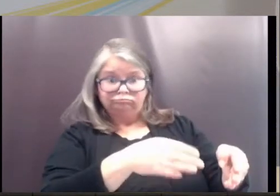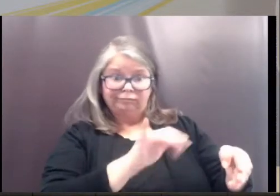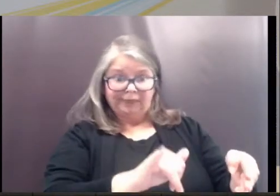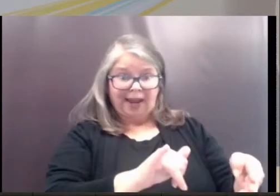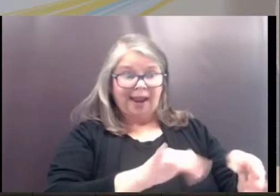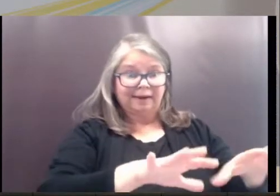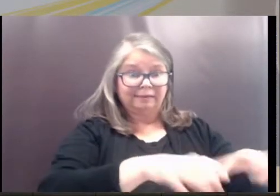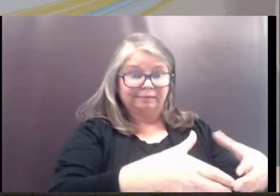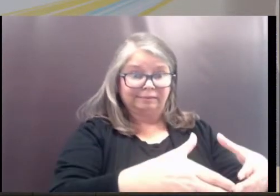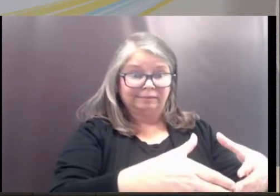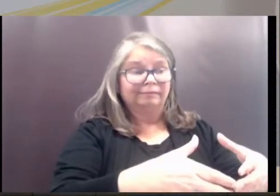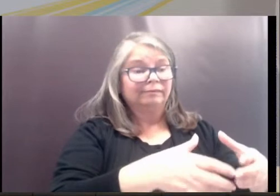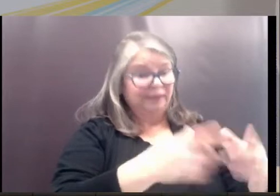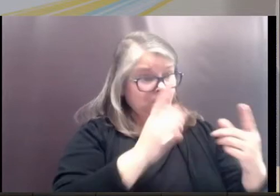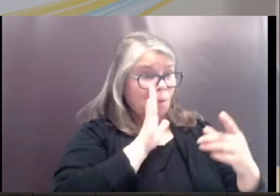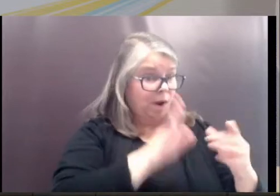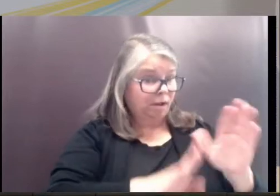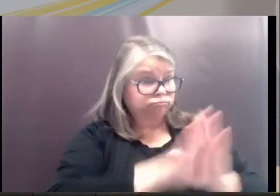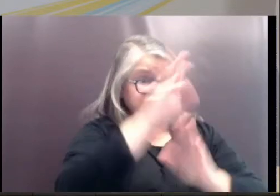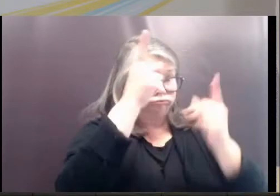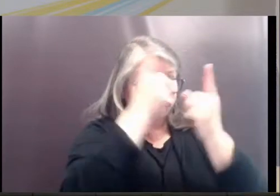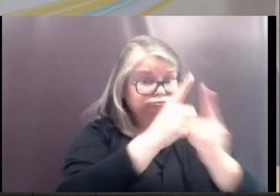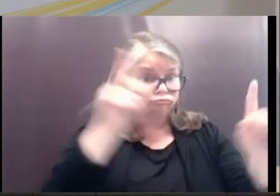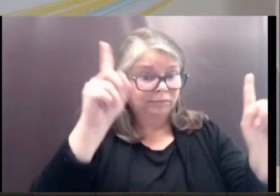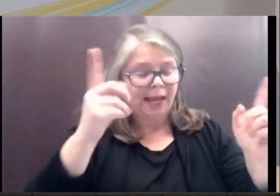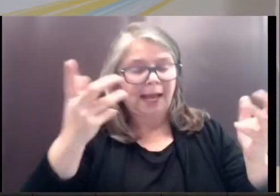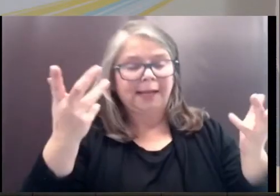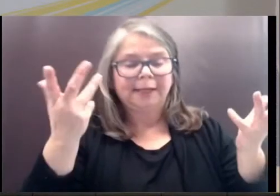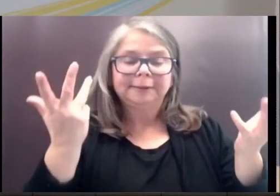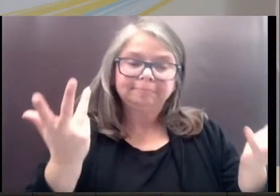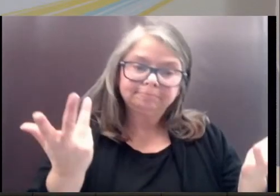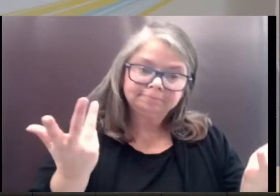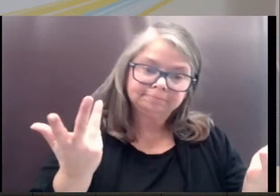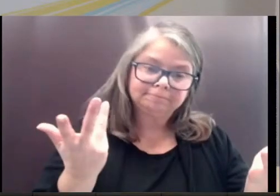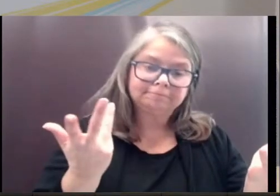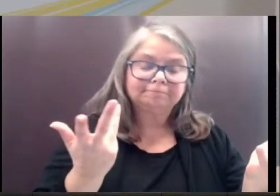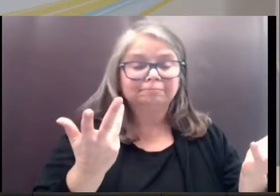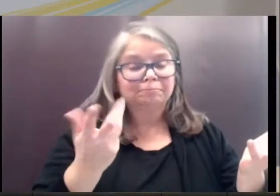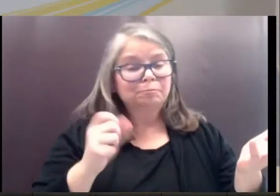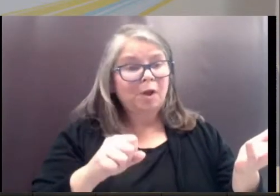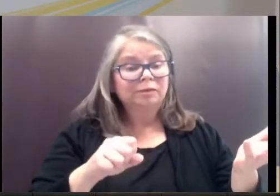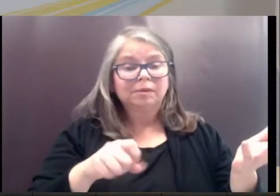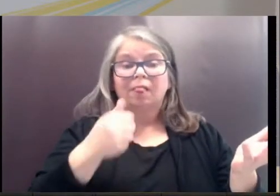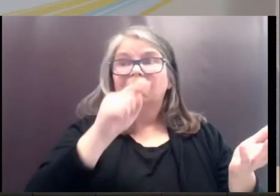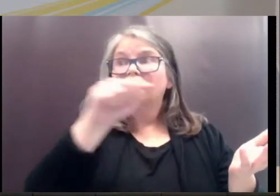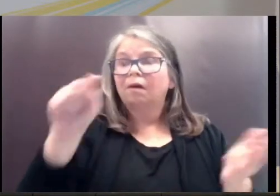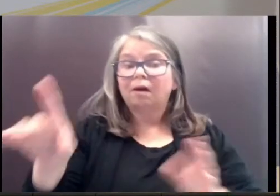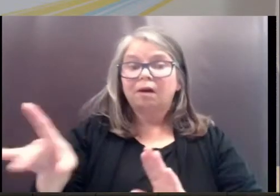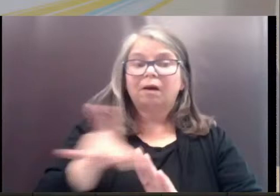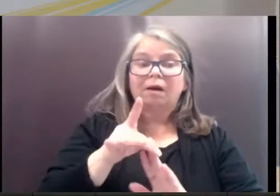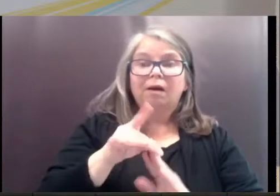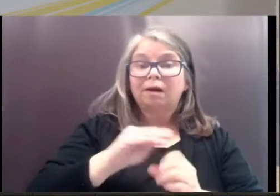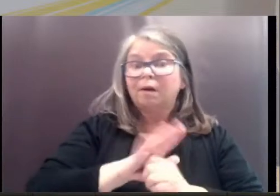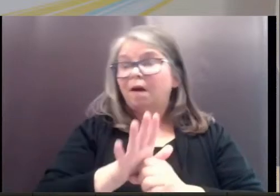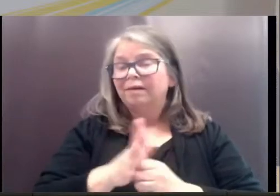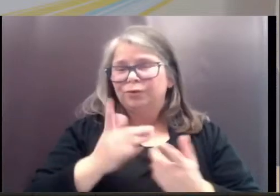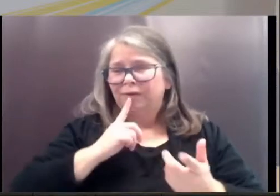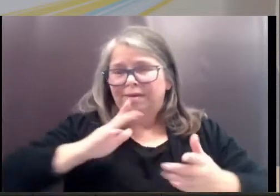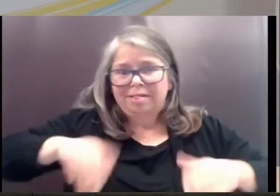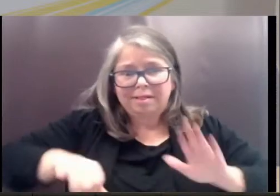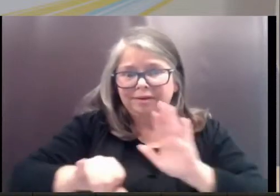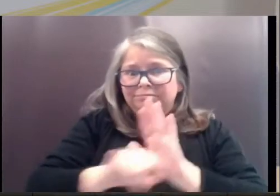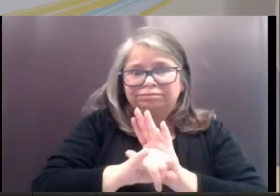has identified a lot of additional positives, because I think it's going to take a number of days